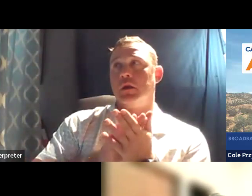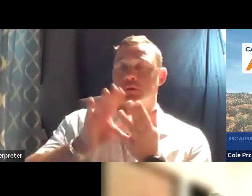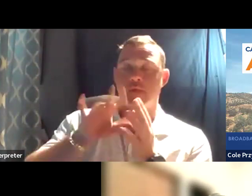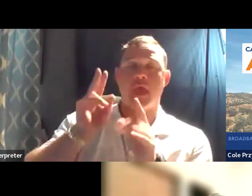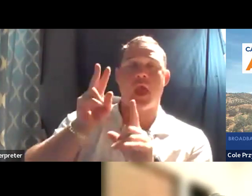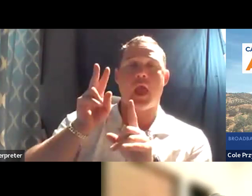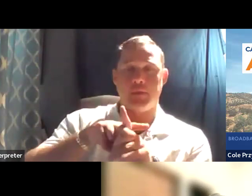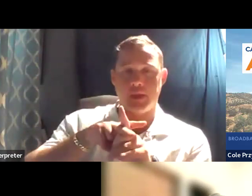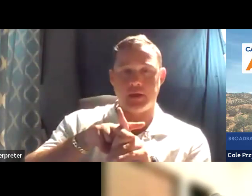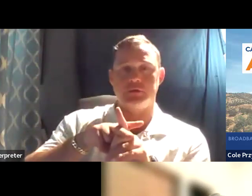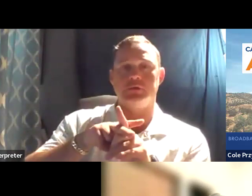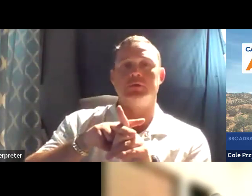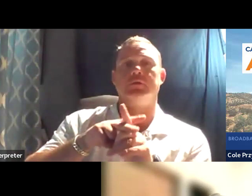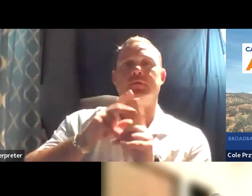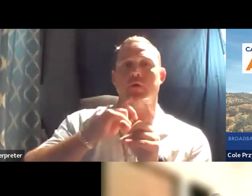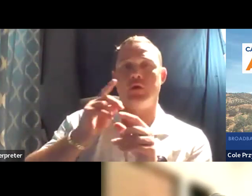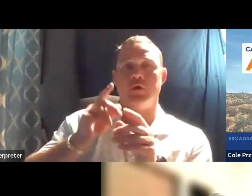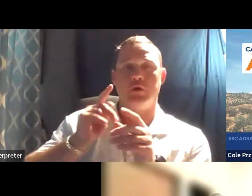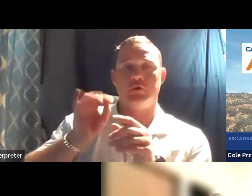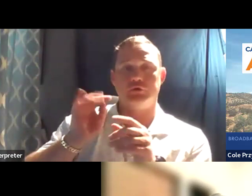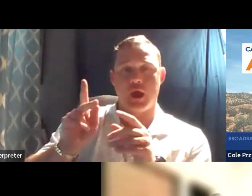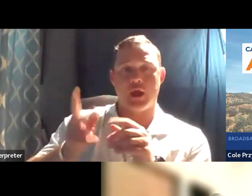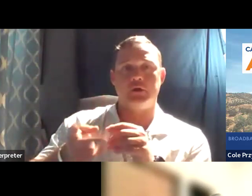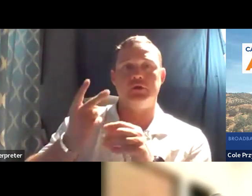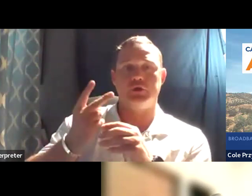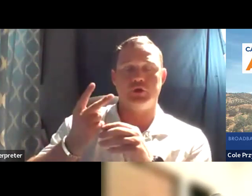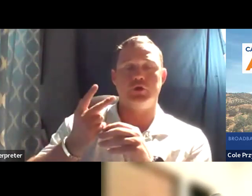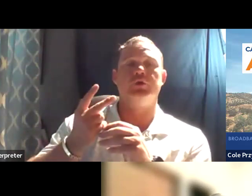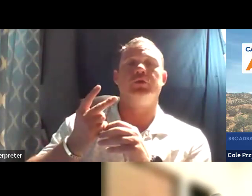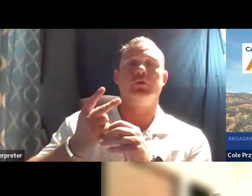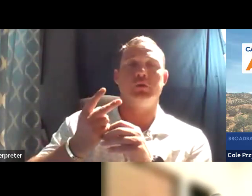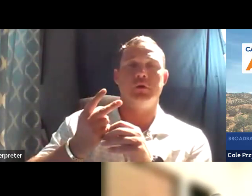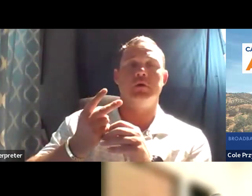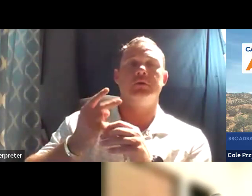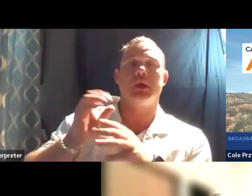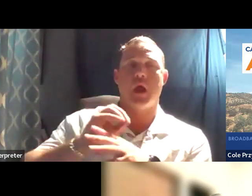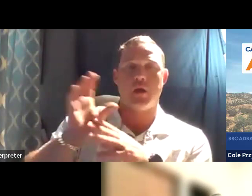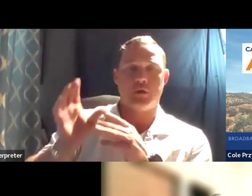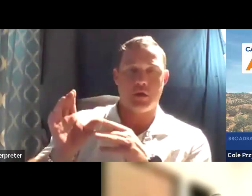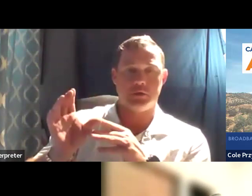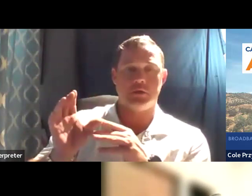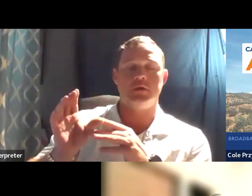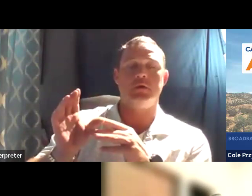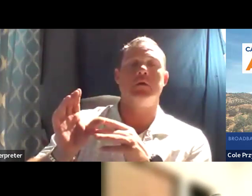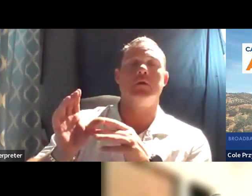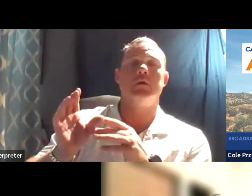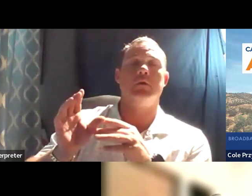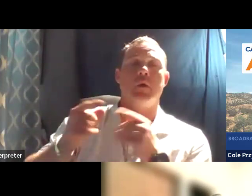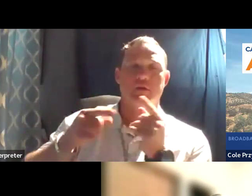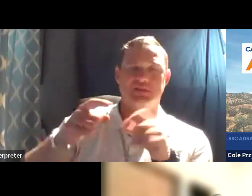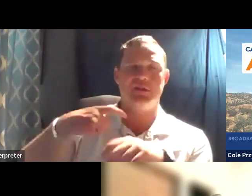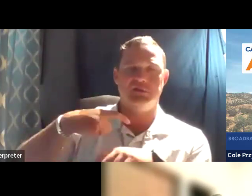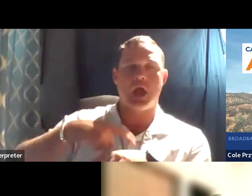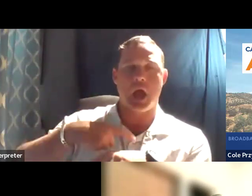applications coming in for the track 2, which are on covered populations and outcome areas, and that while there's still